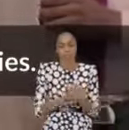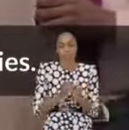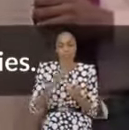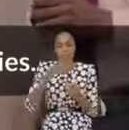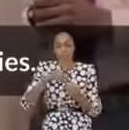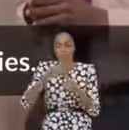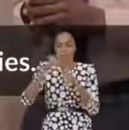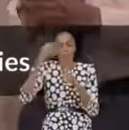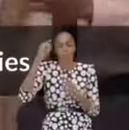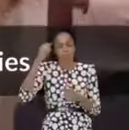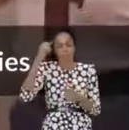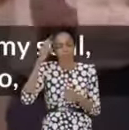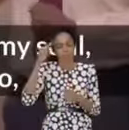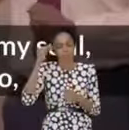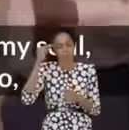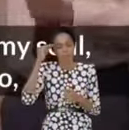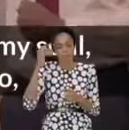memories.